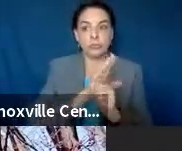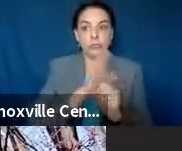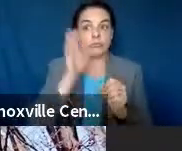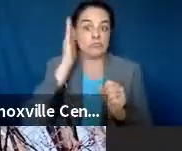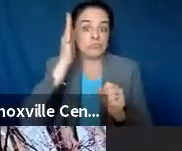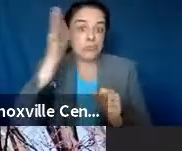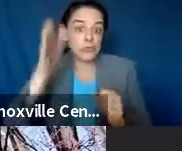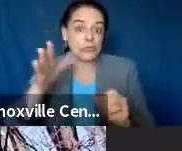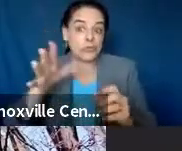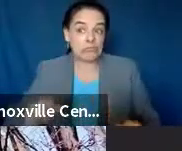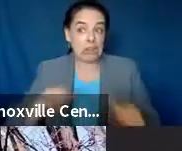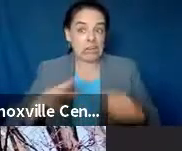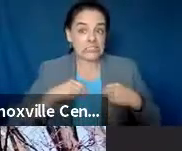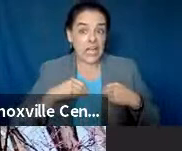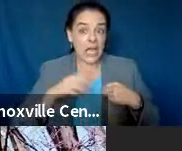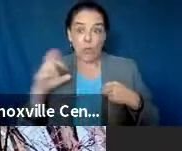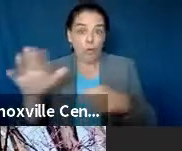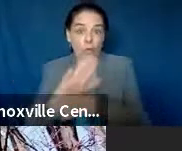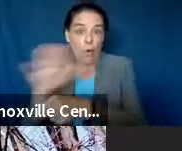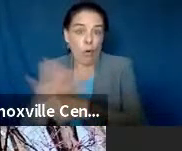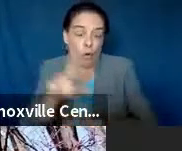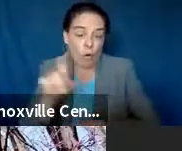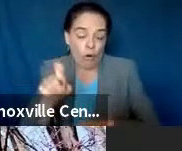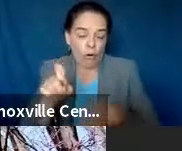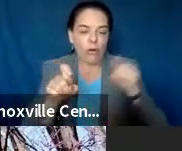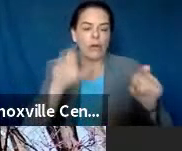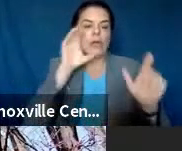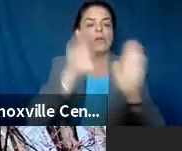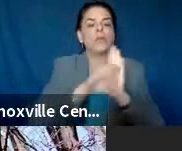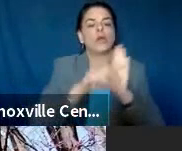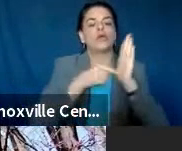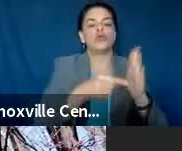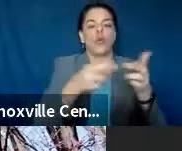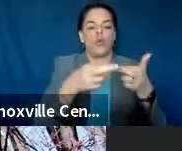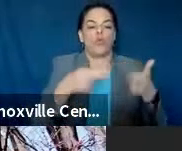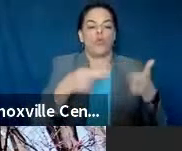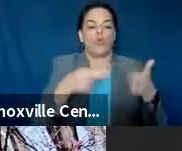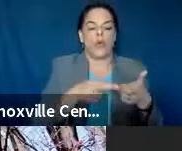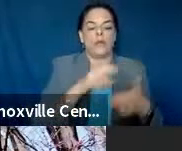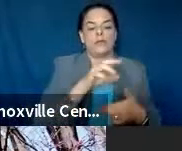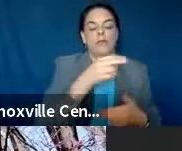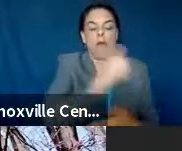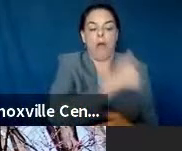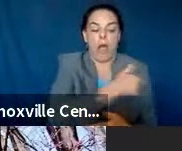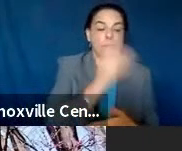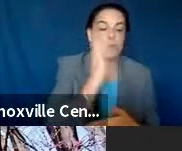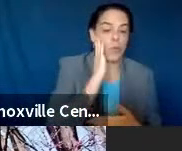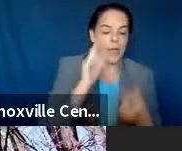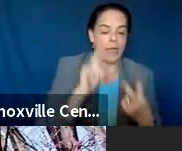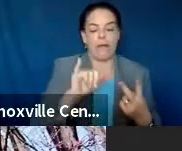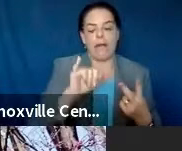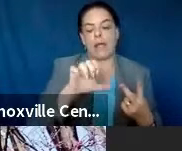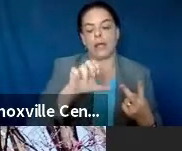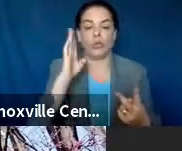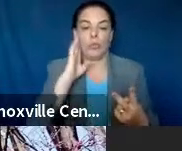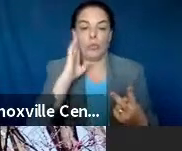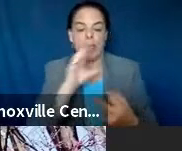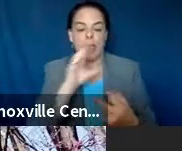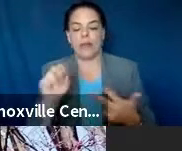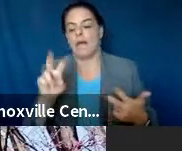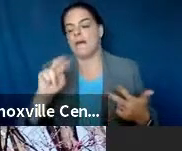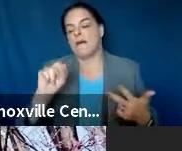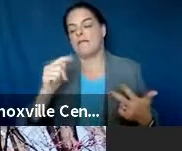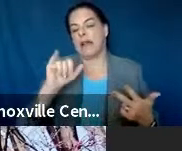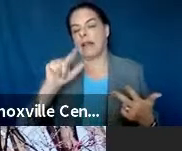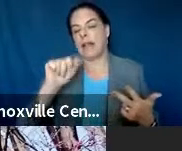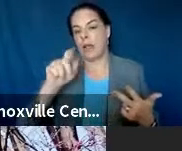capacity. These graphs show the availability of regional hospital beds, ICU beds, and ventilators from our hospital partners. These